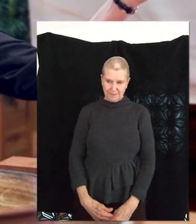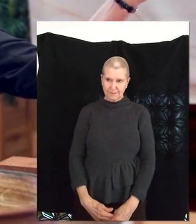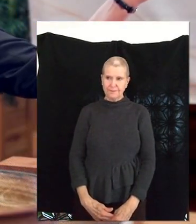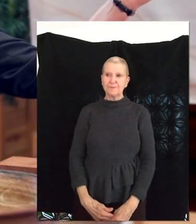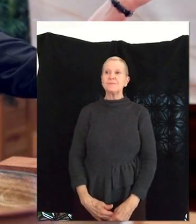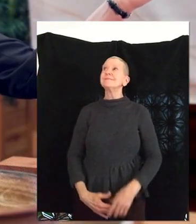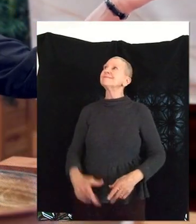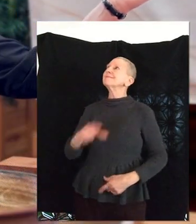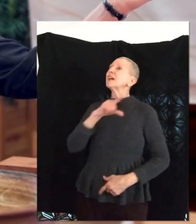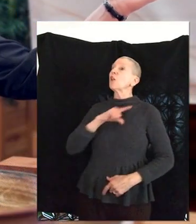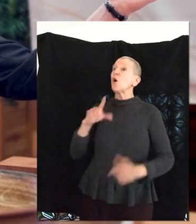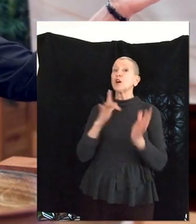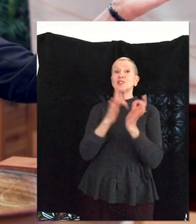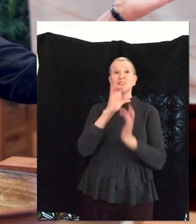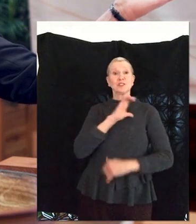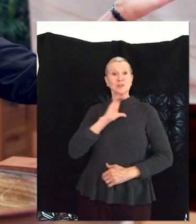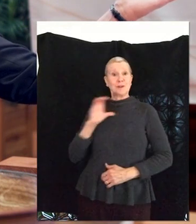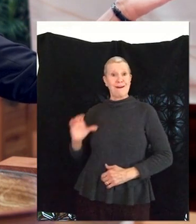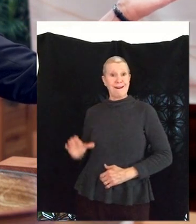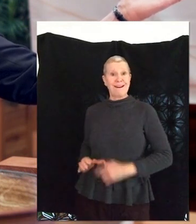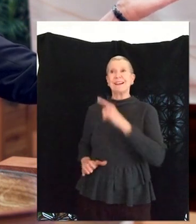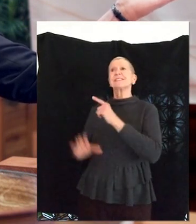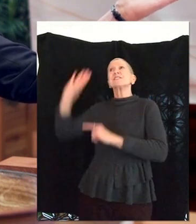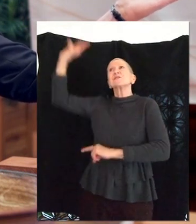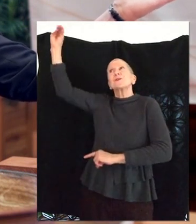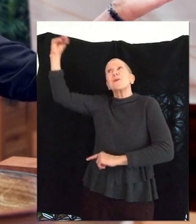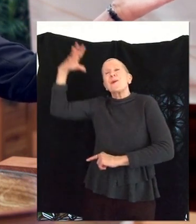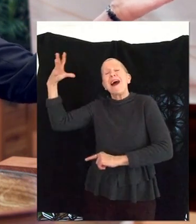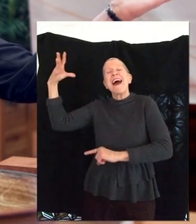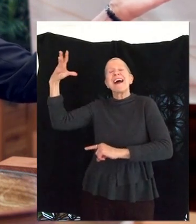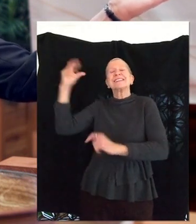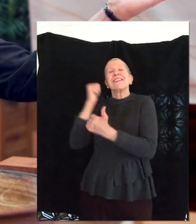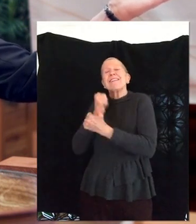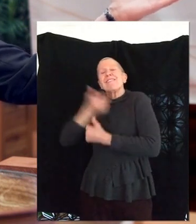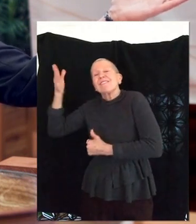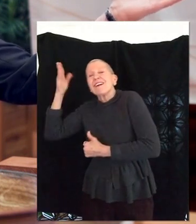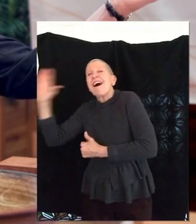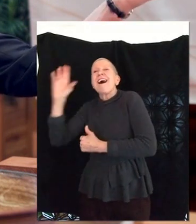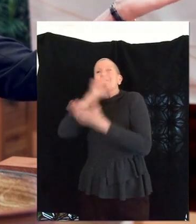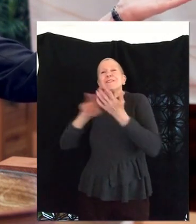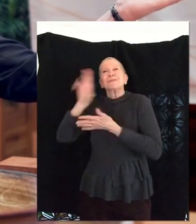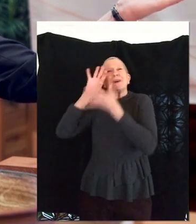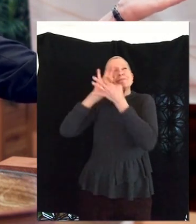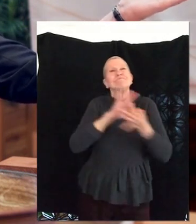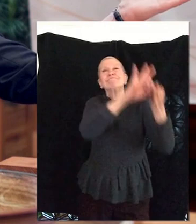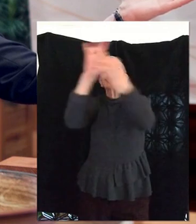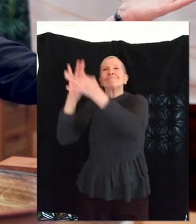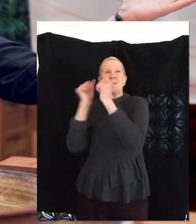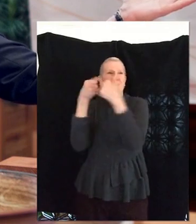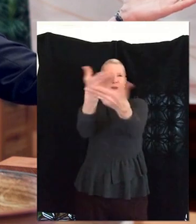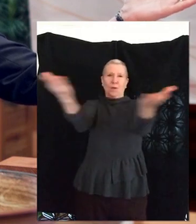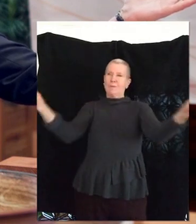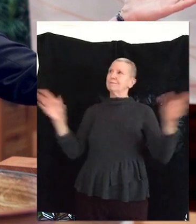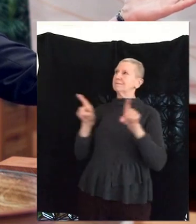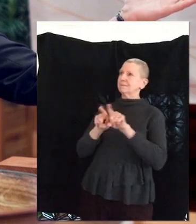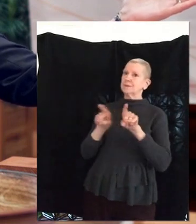The grace of our Lord Jesus Christ, the love of God, and the communion of the Holy Spirit be with you all.